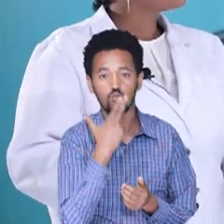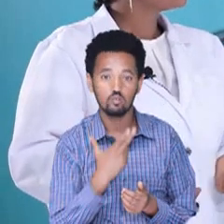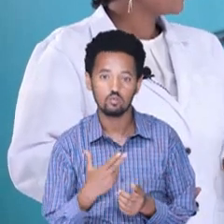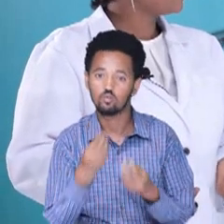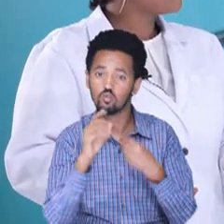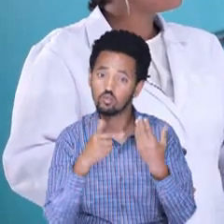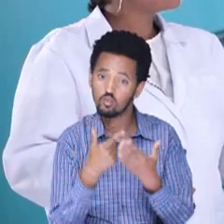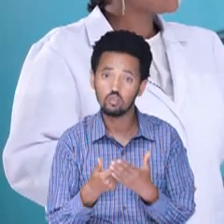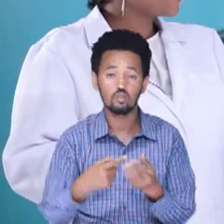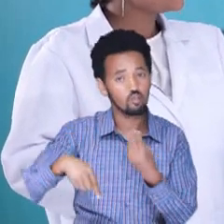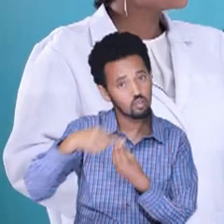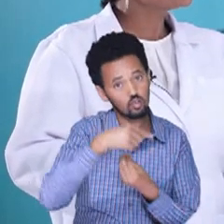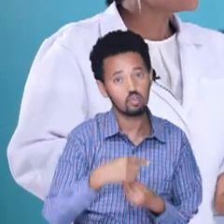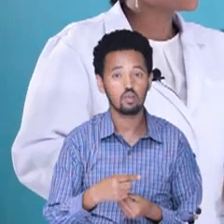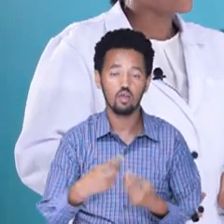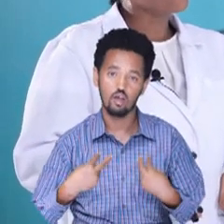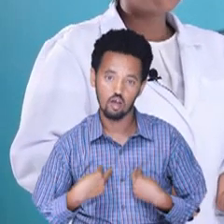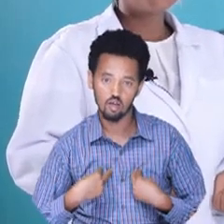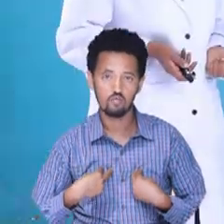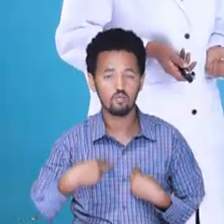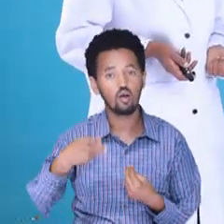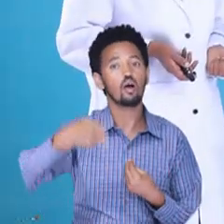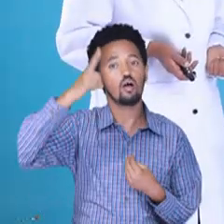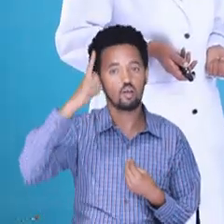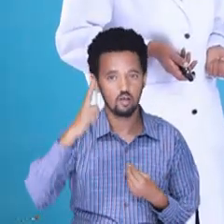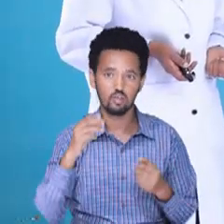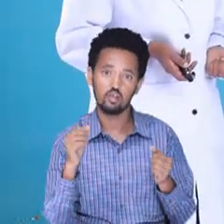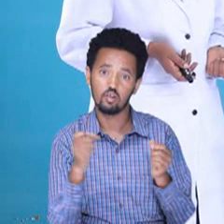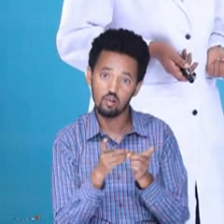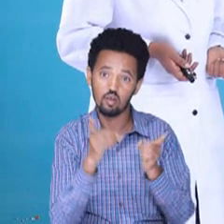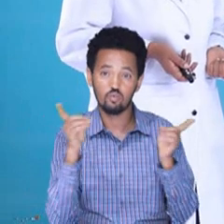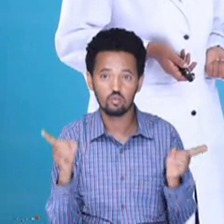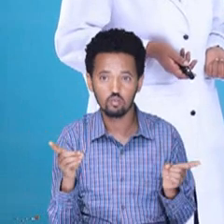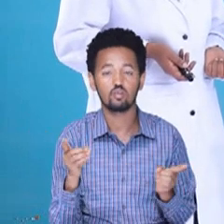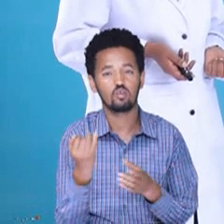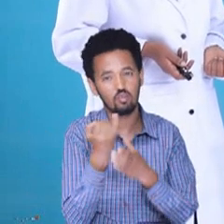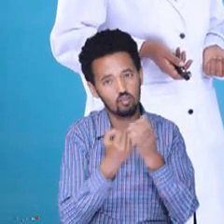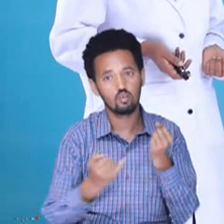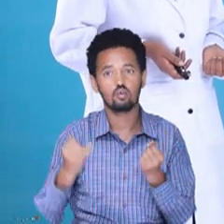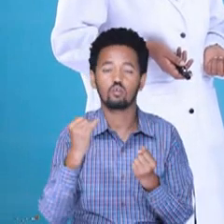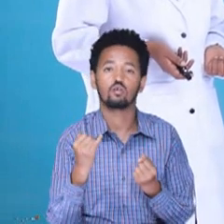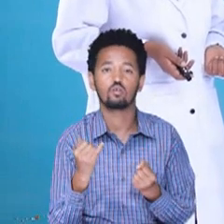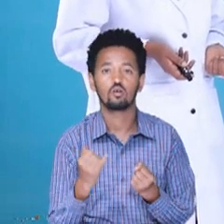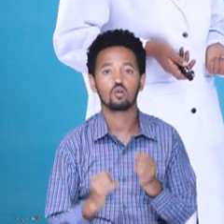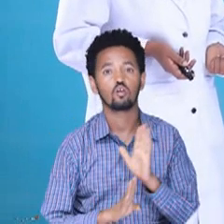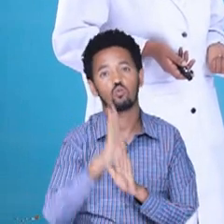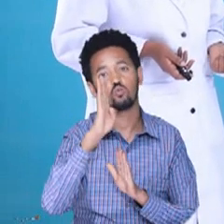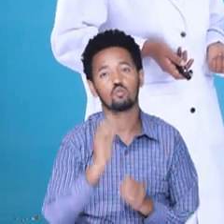This area have high species diversity and thick growth.